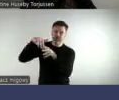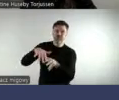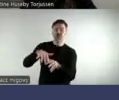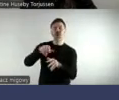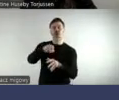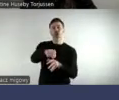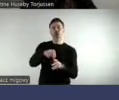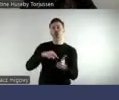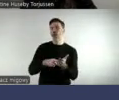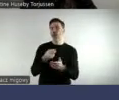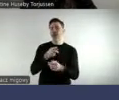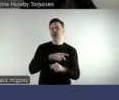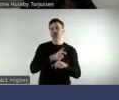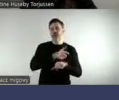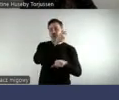those